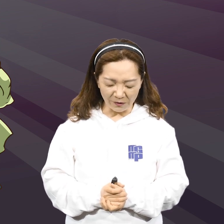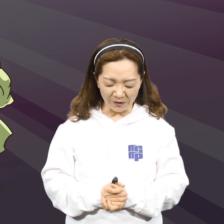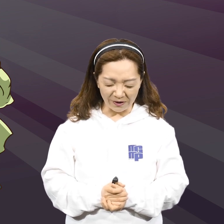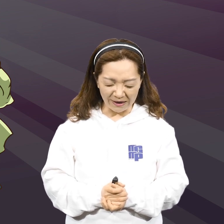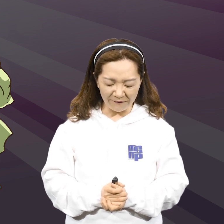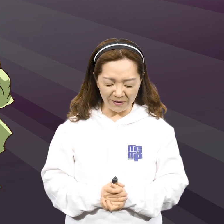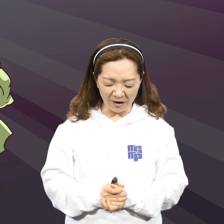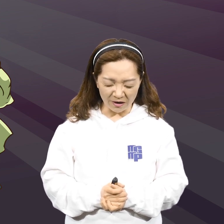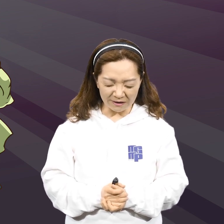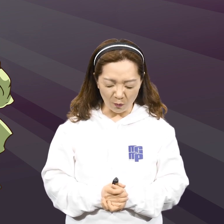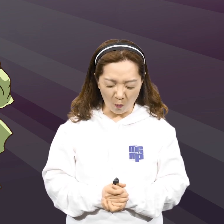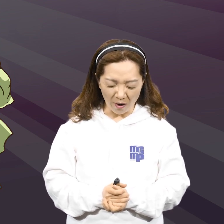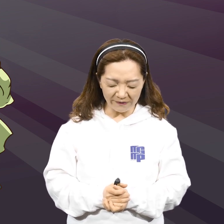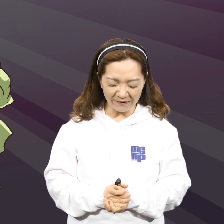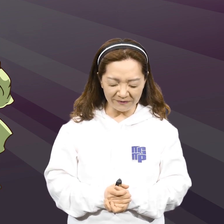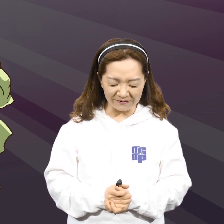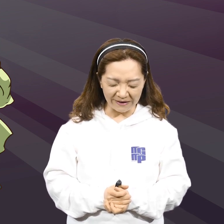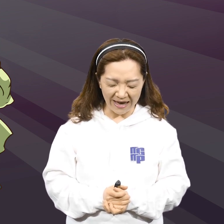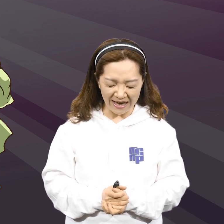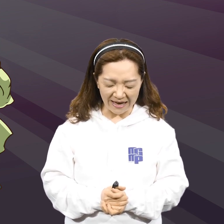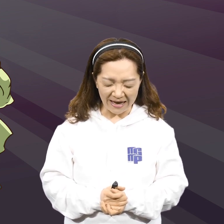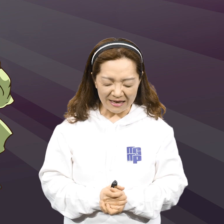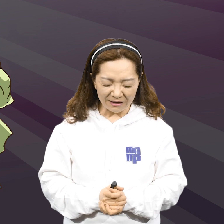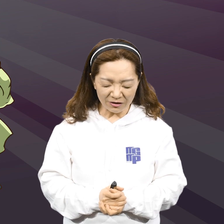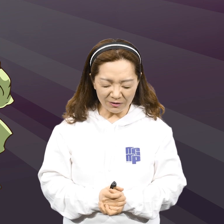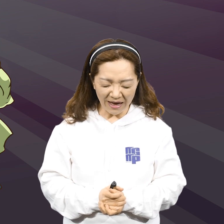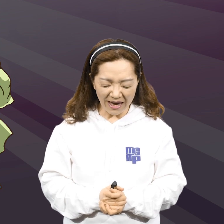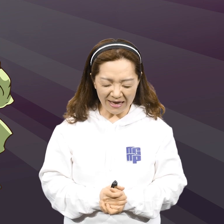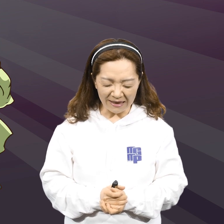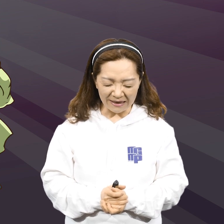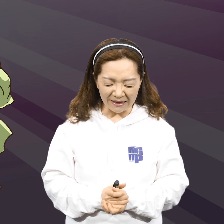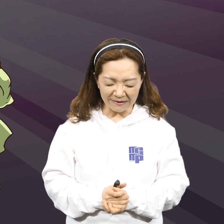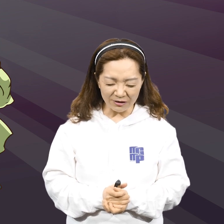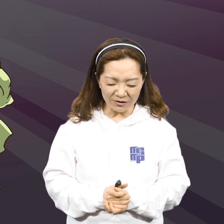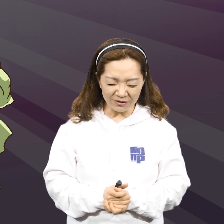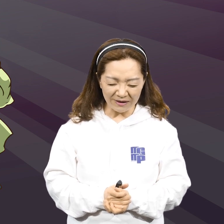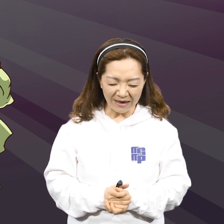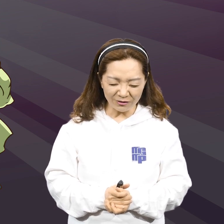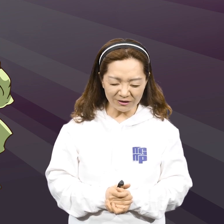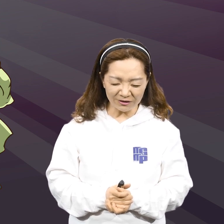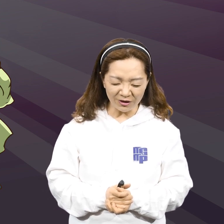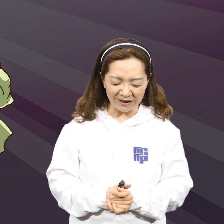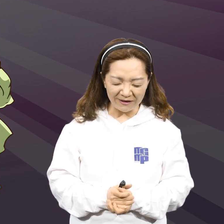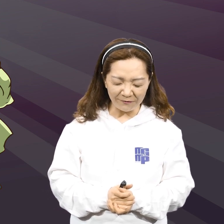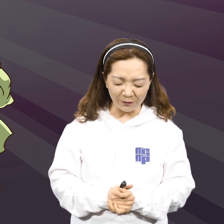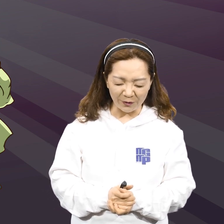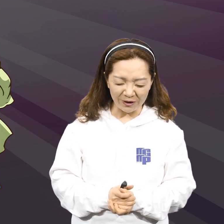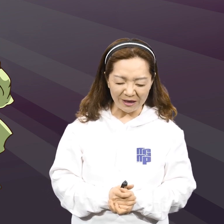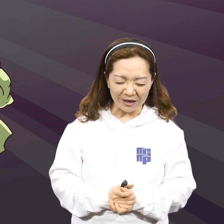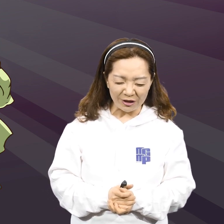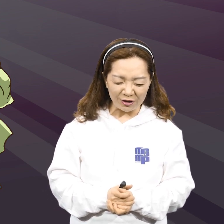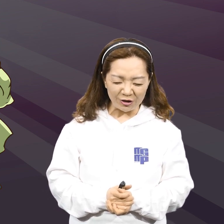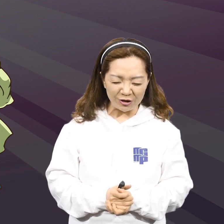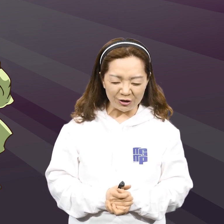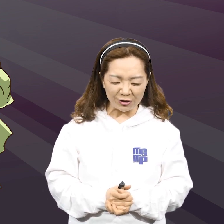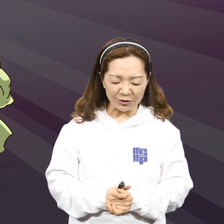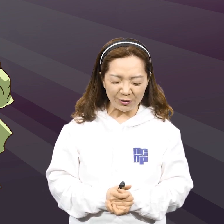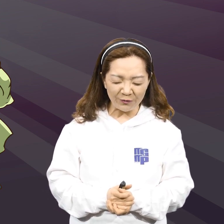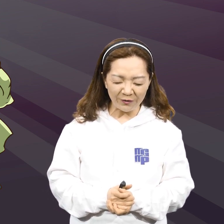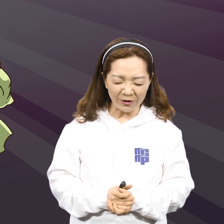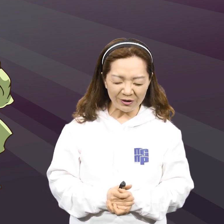you for giving us a wonderful day. Today is 2024.